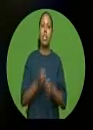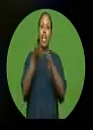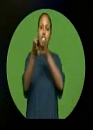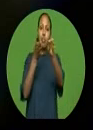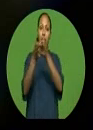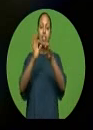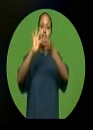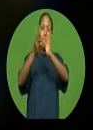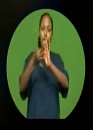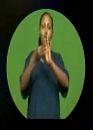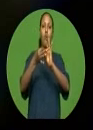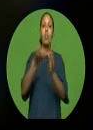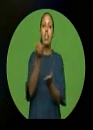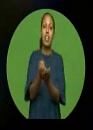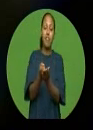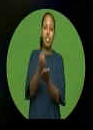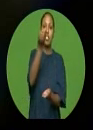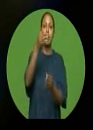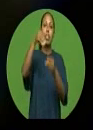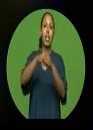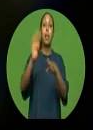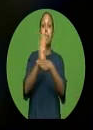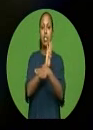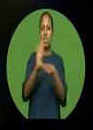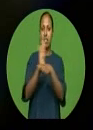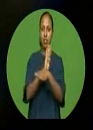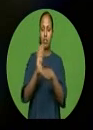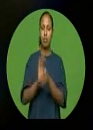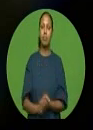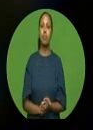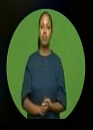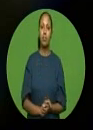Explain the meaning of investments in business.